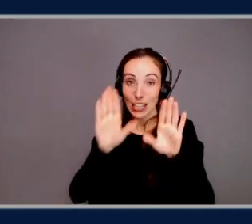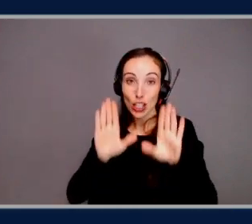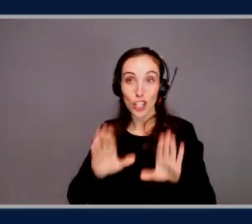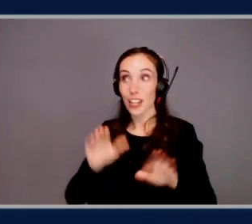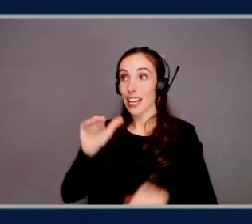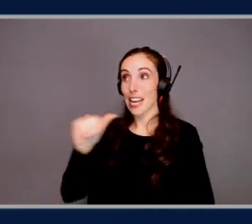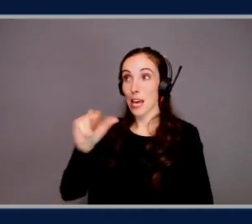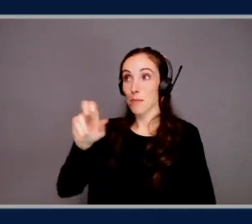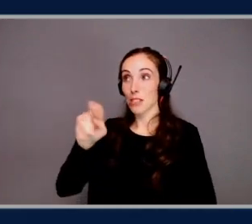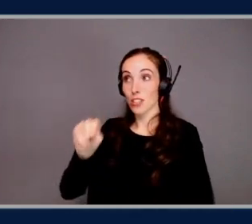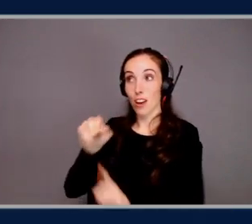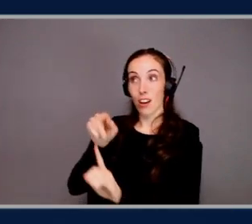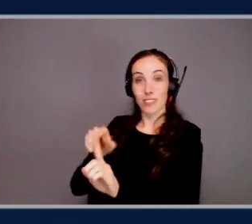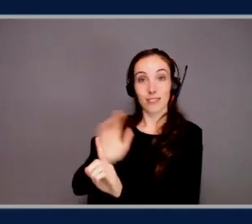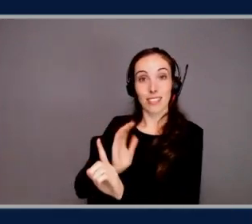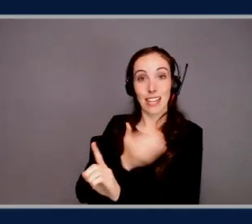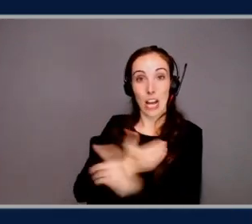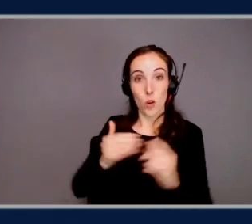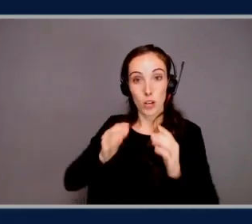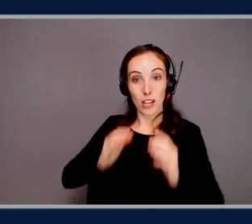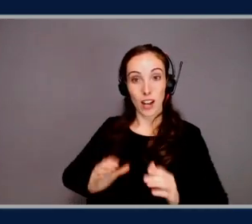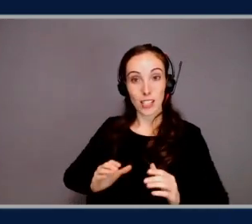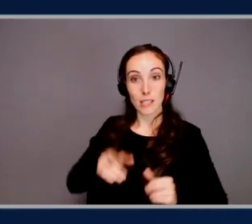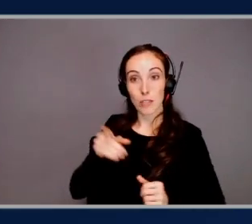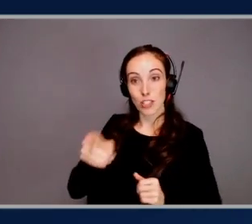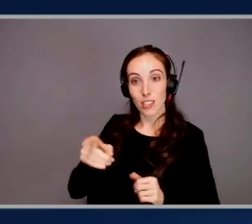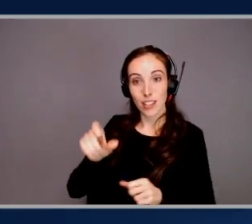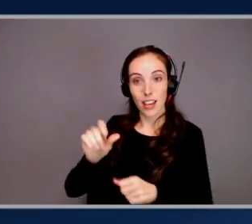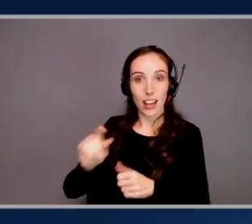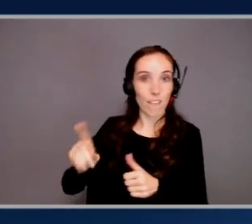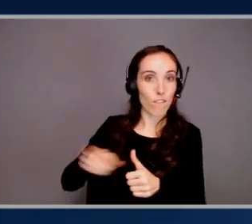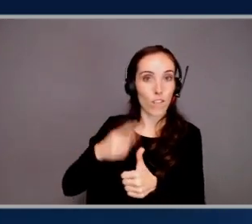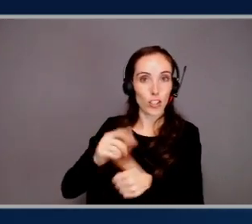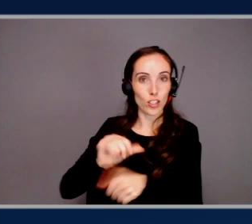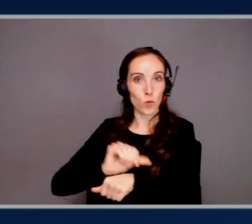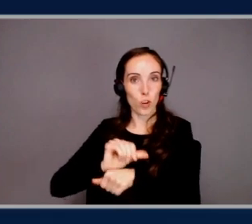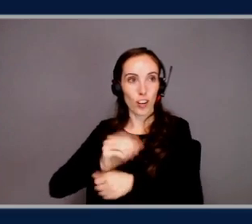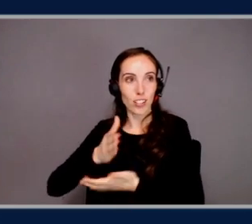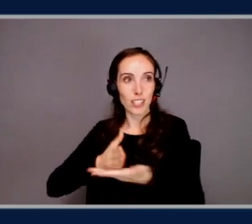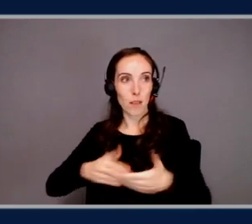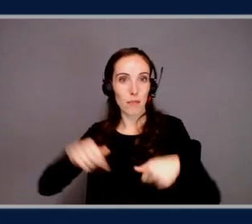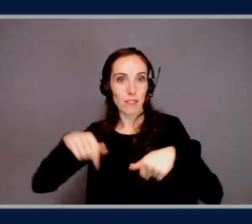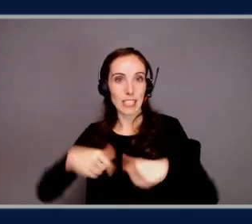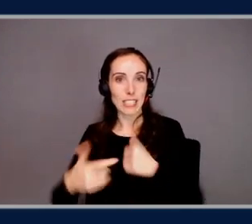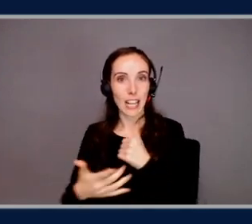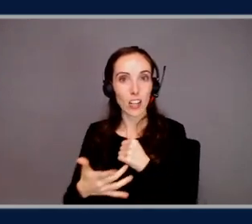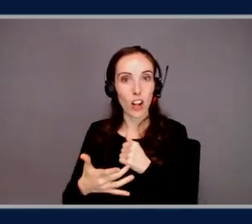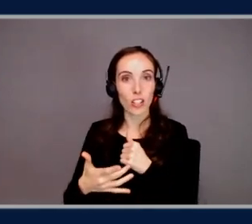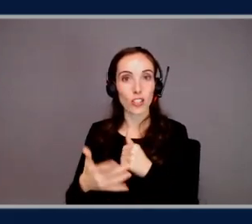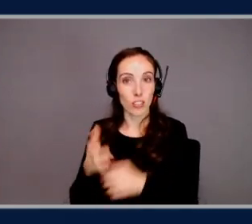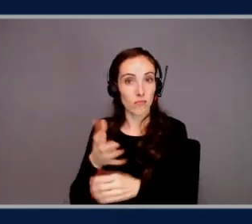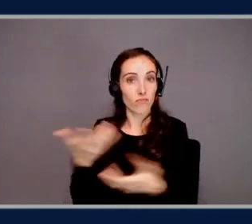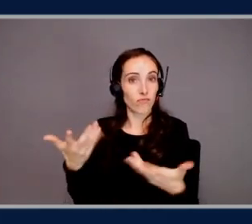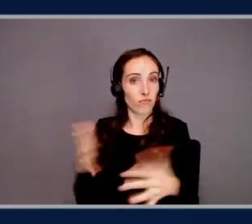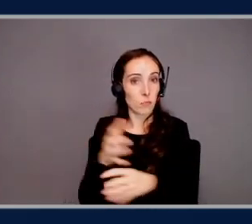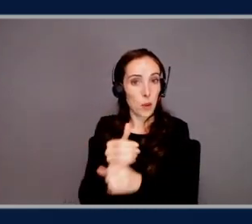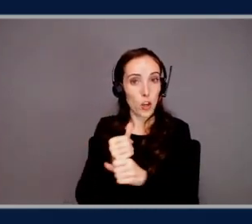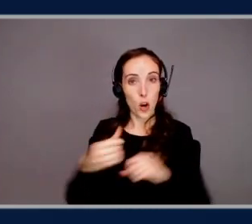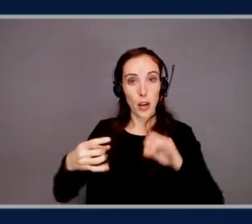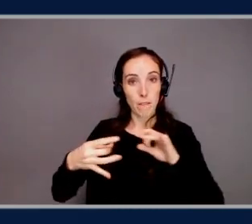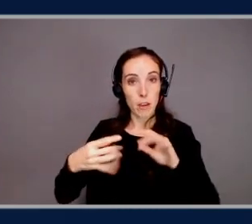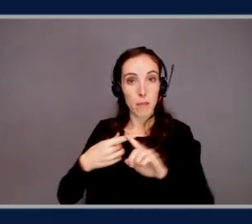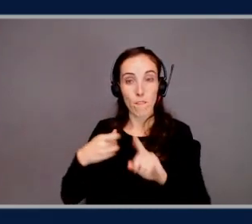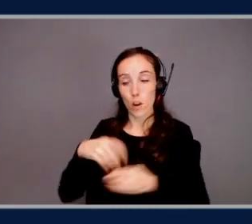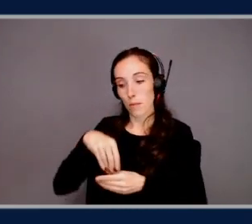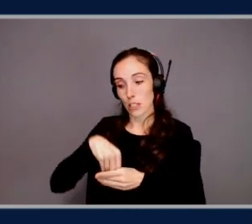is they get to be some of our first customers on some of these technologies, right? And so we've gotten really good feedback around it from our internal builder tools